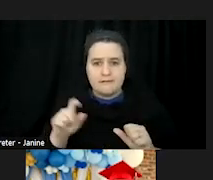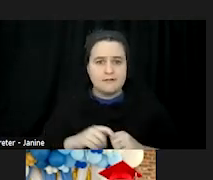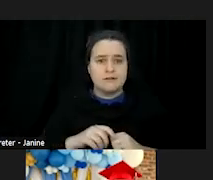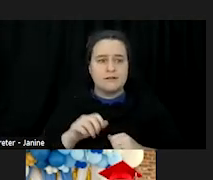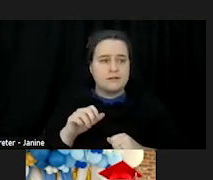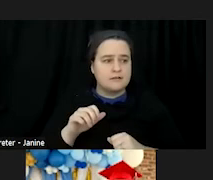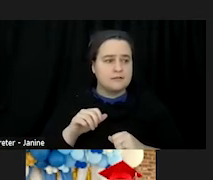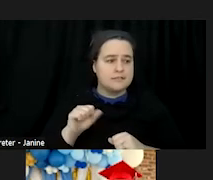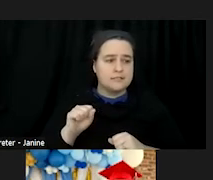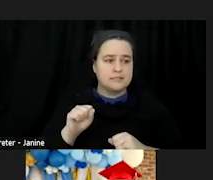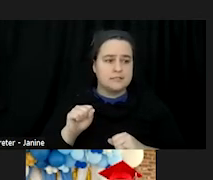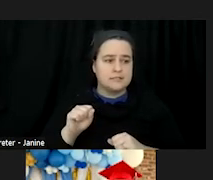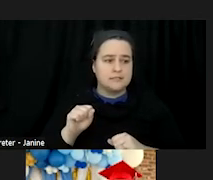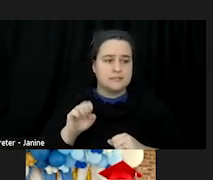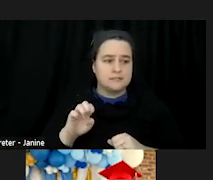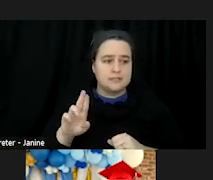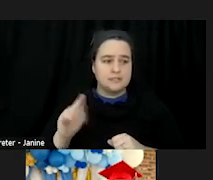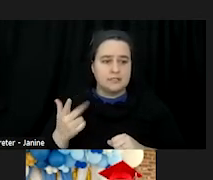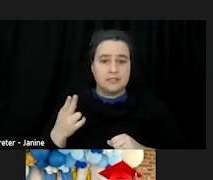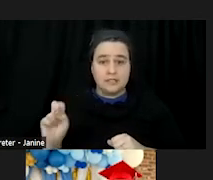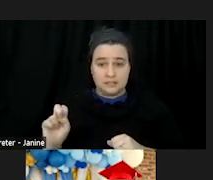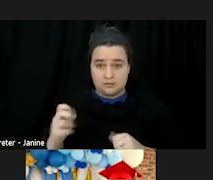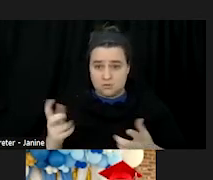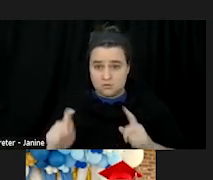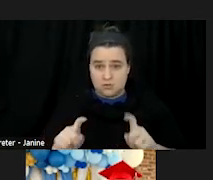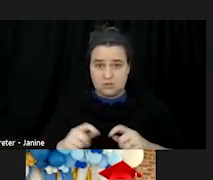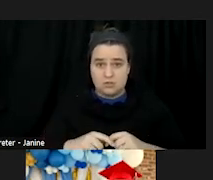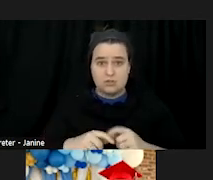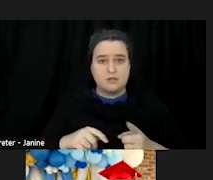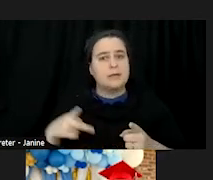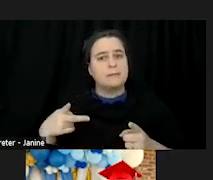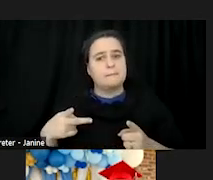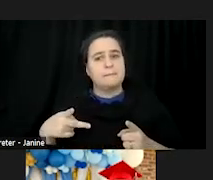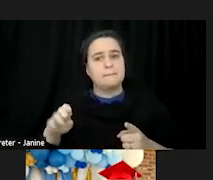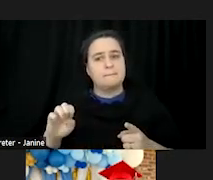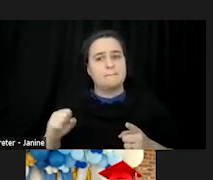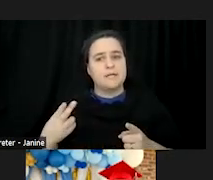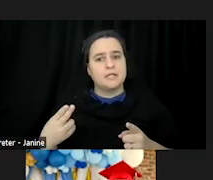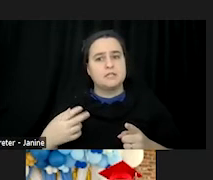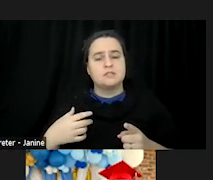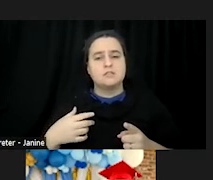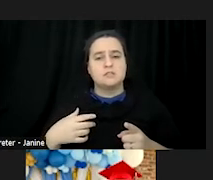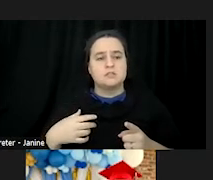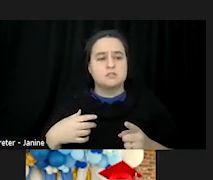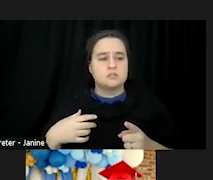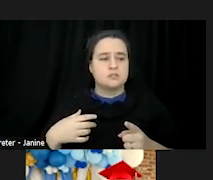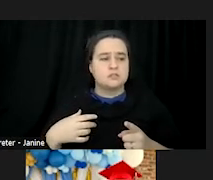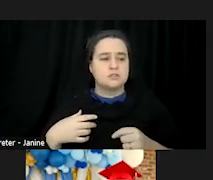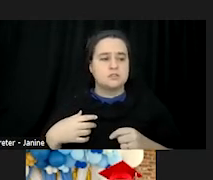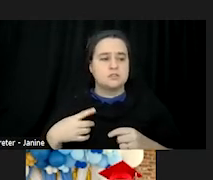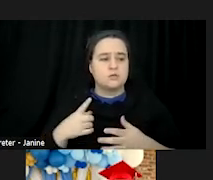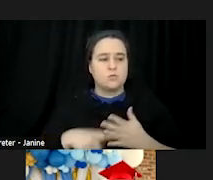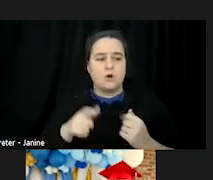or do you have one that you wanted to ask? My question is, what or who helps you be and